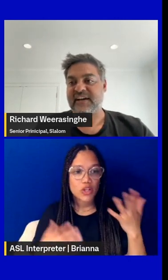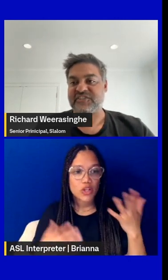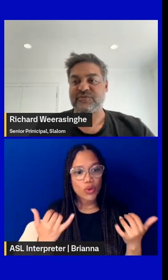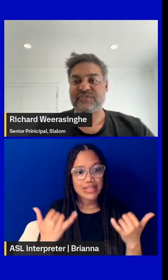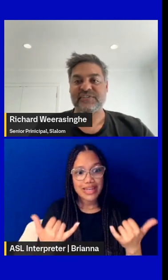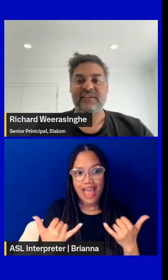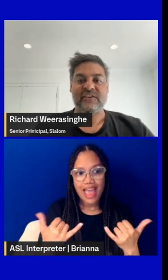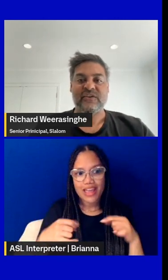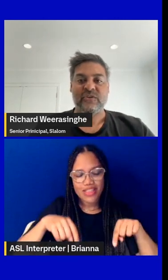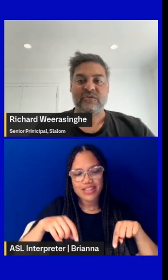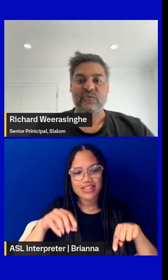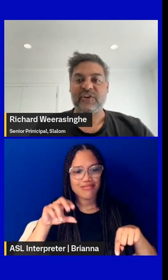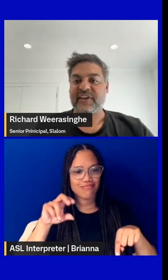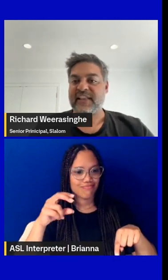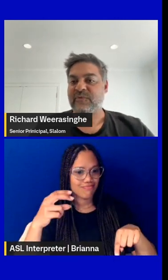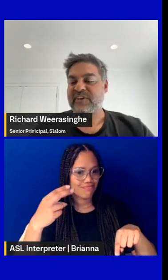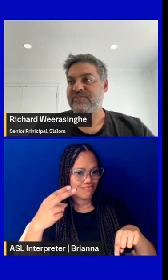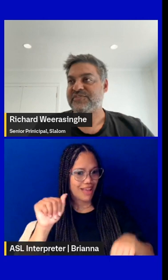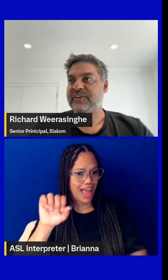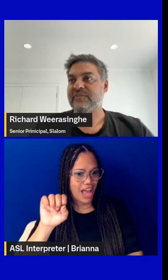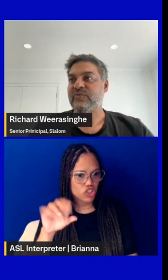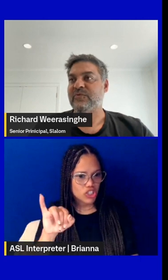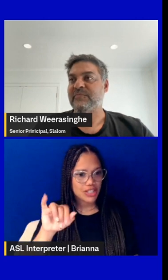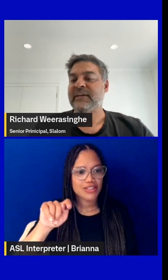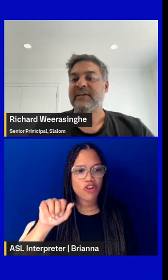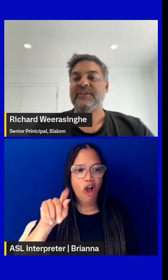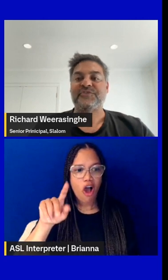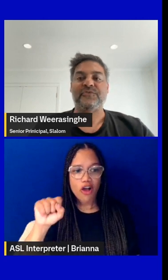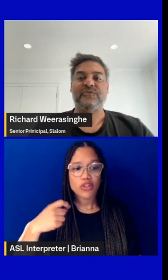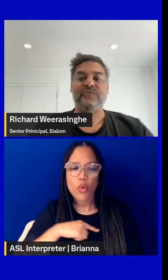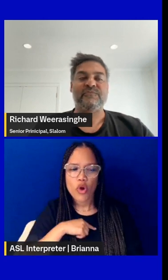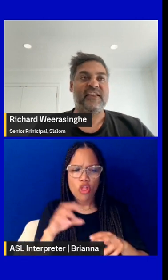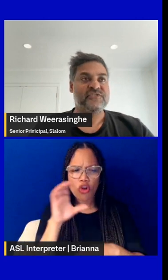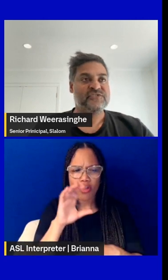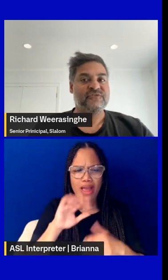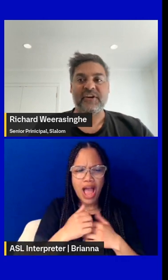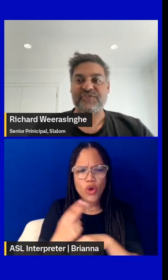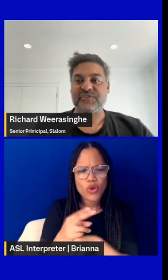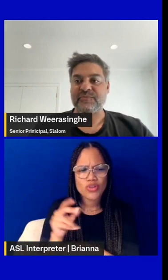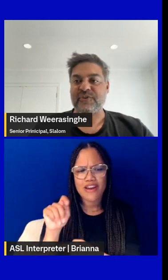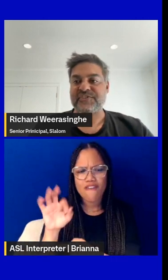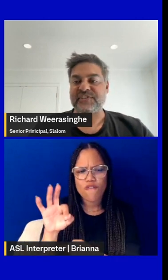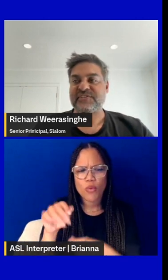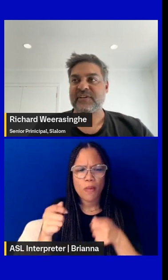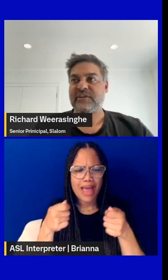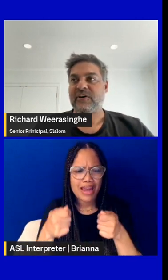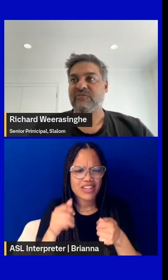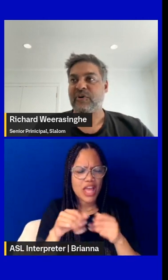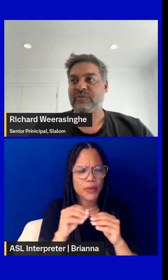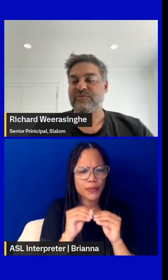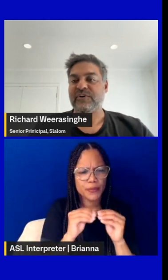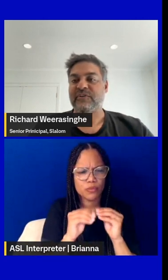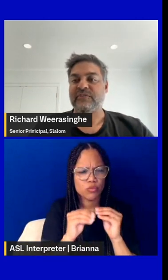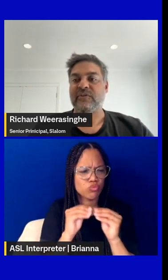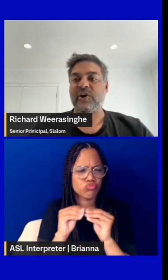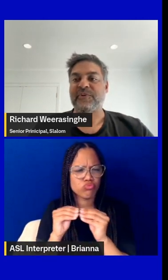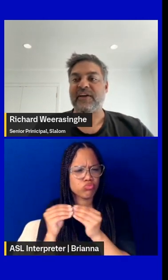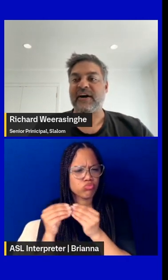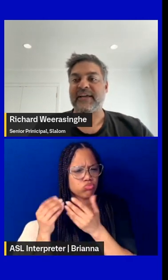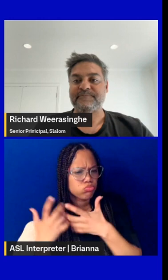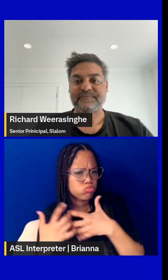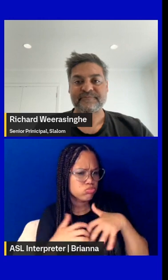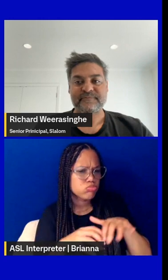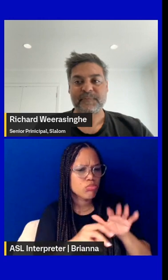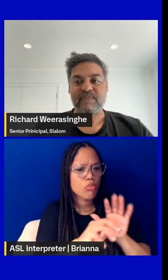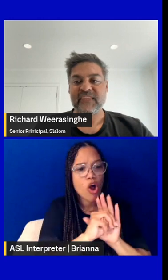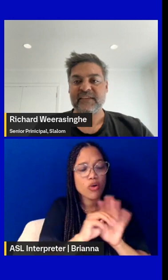is Hashi Talks, we're looking at how we can use Terraform to manage the fine-tuning process of models on